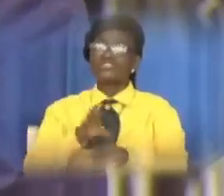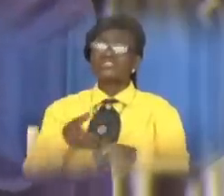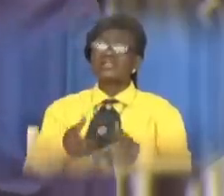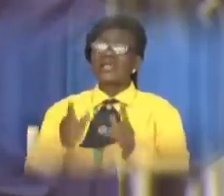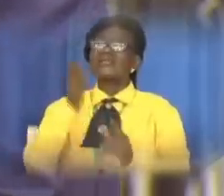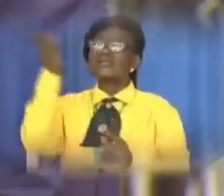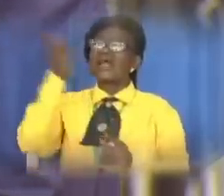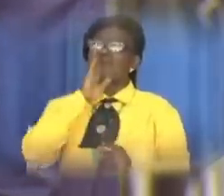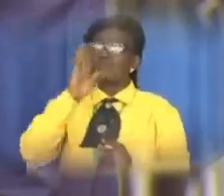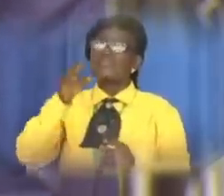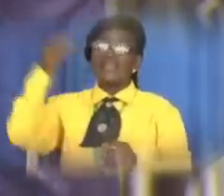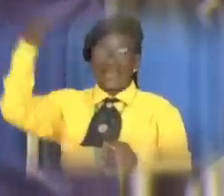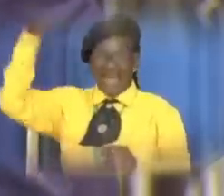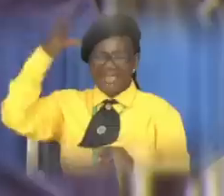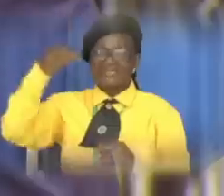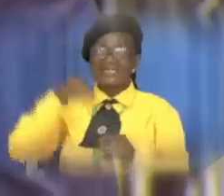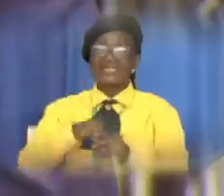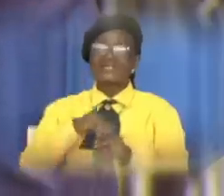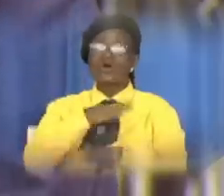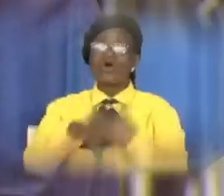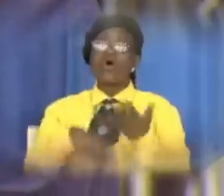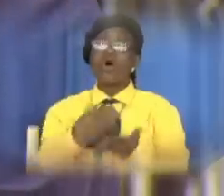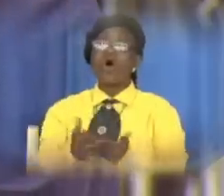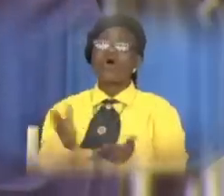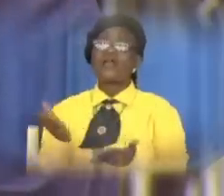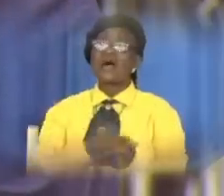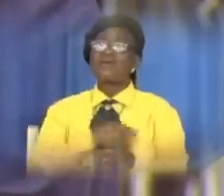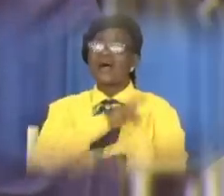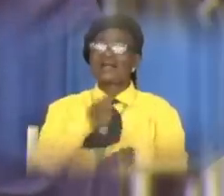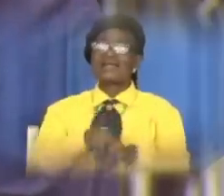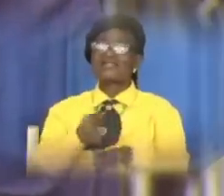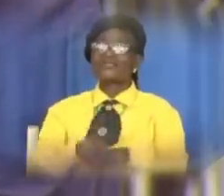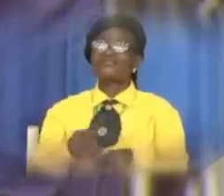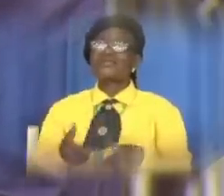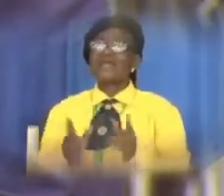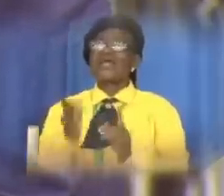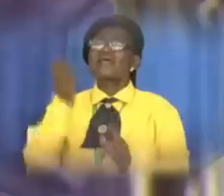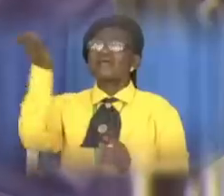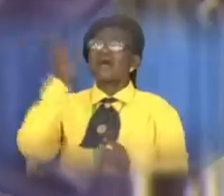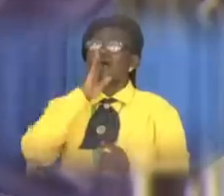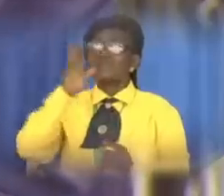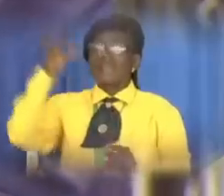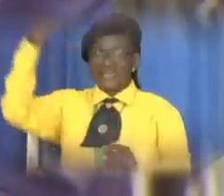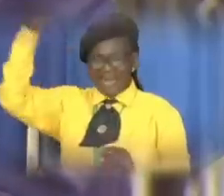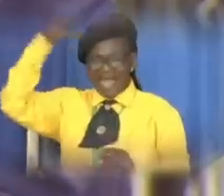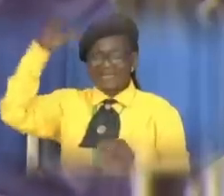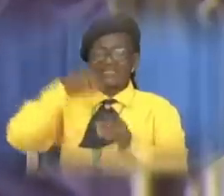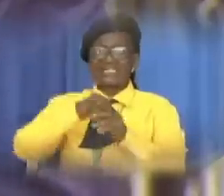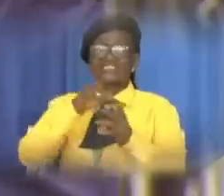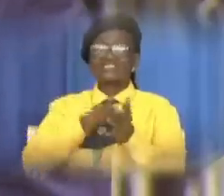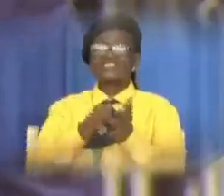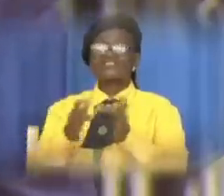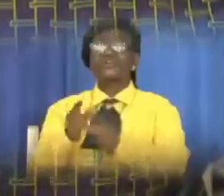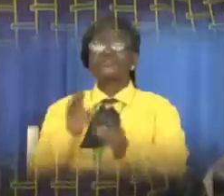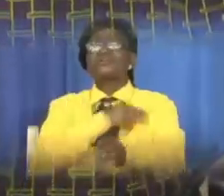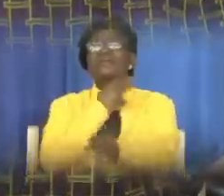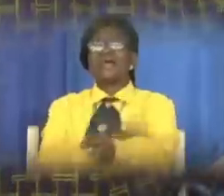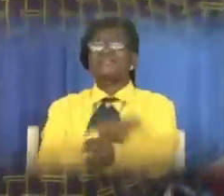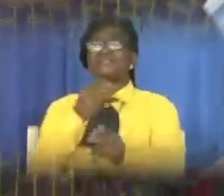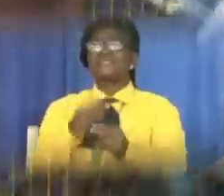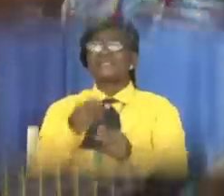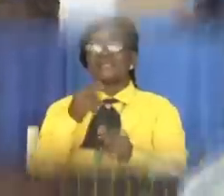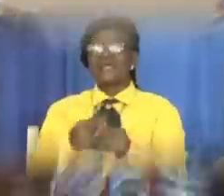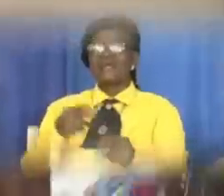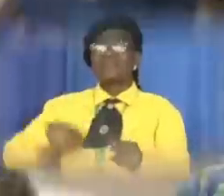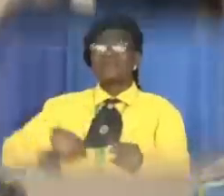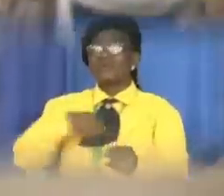In all our nations, let there be light. In Jesus' mighty name, we have prayed.